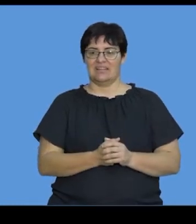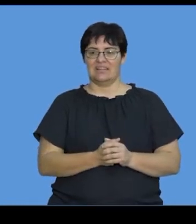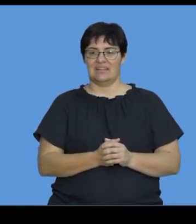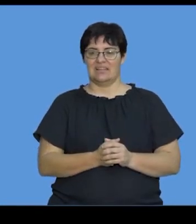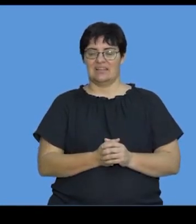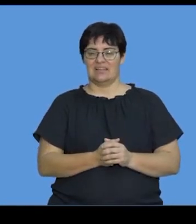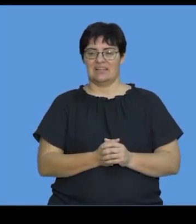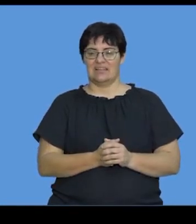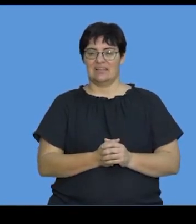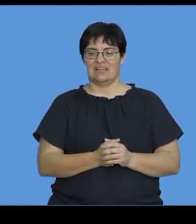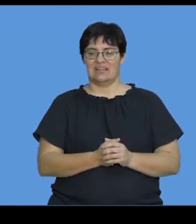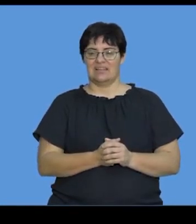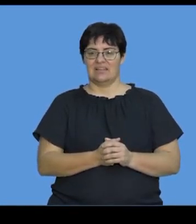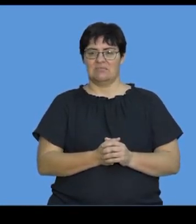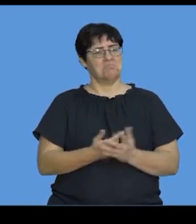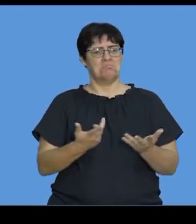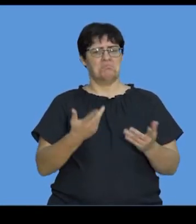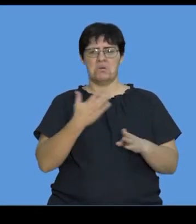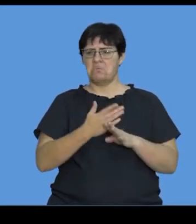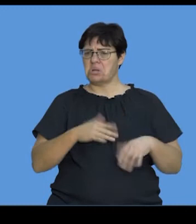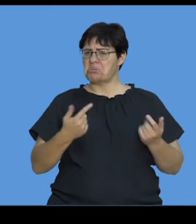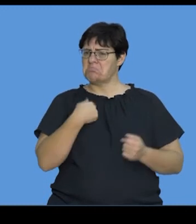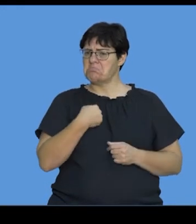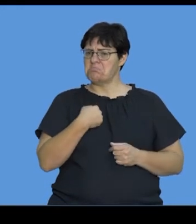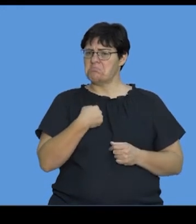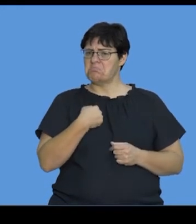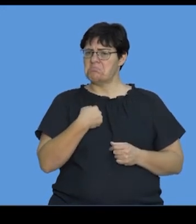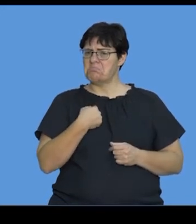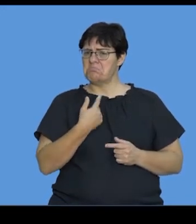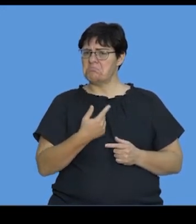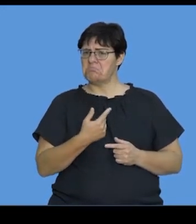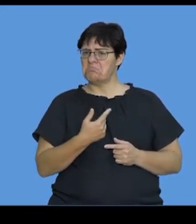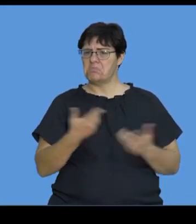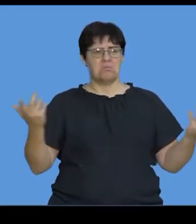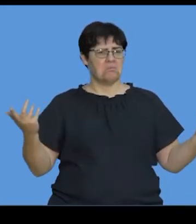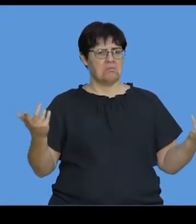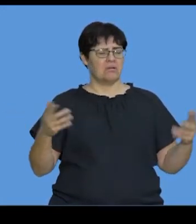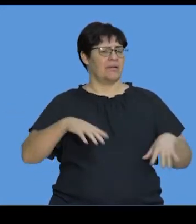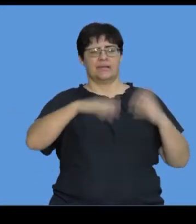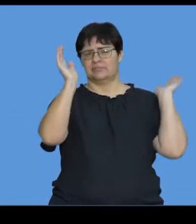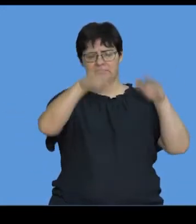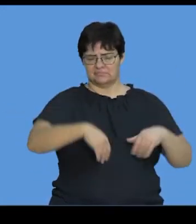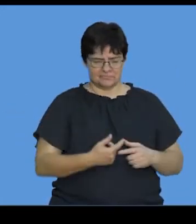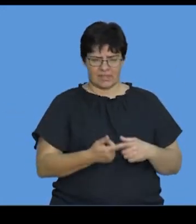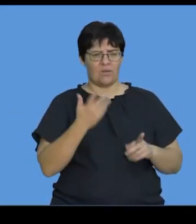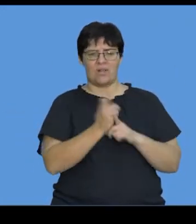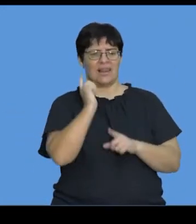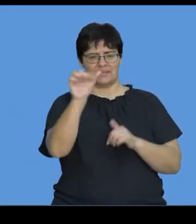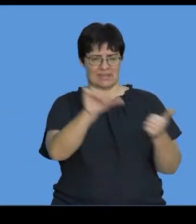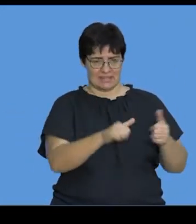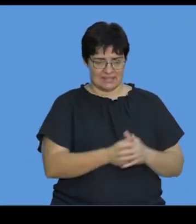why. Okay. Oh, why doesn't it want to write for me? All right, we'll get back to